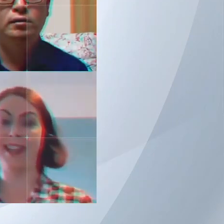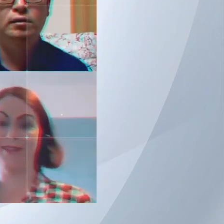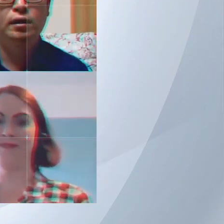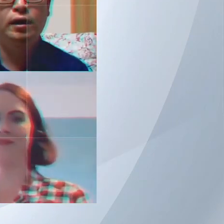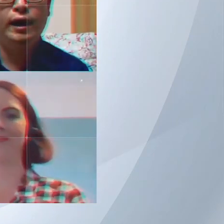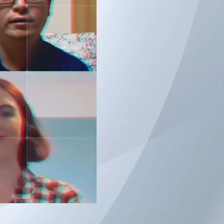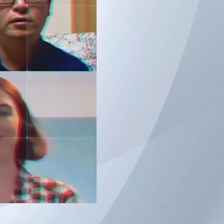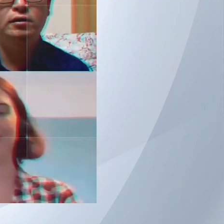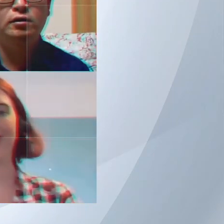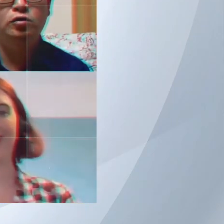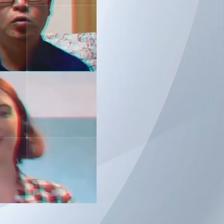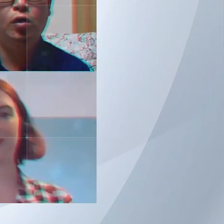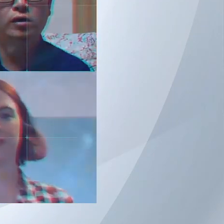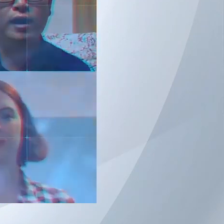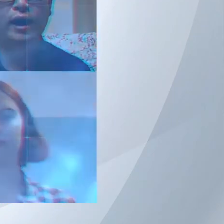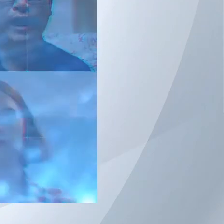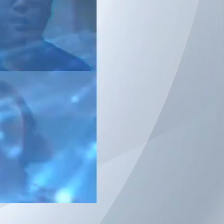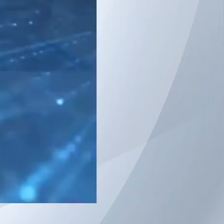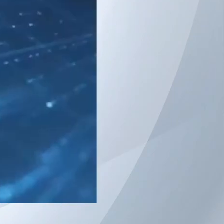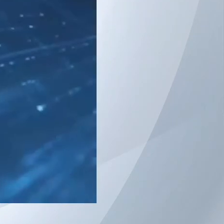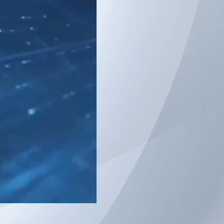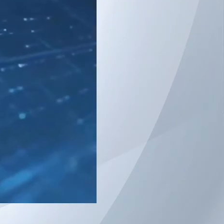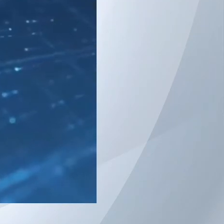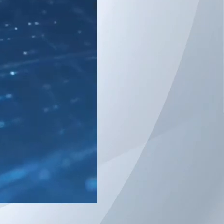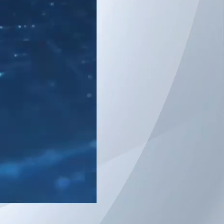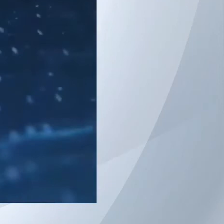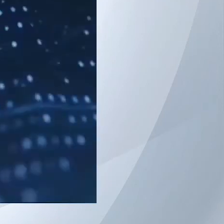Coast, Australia.